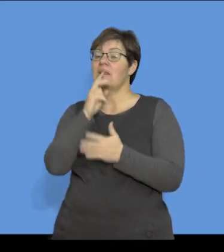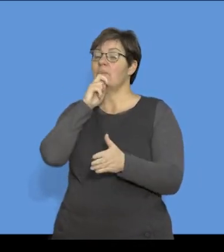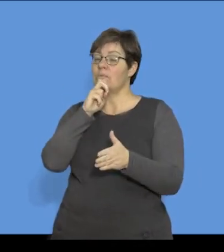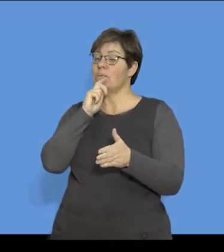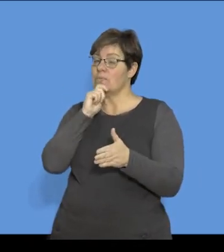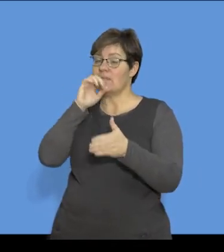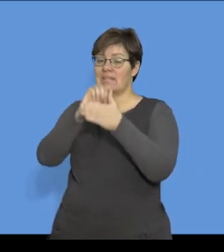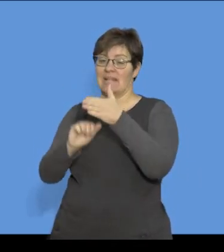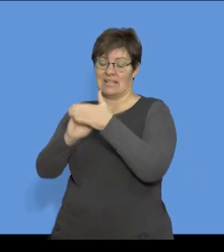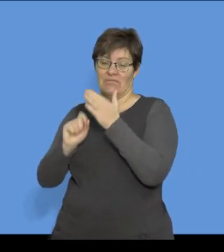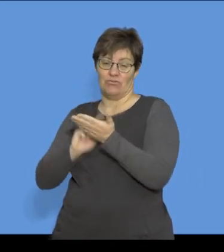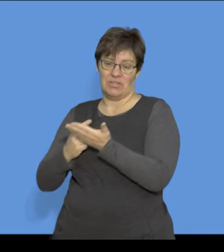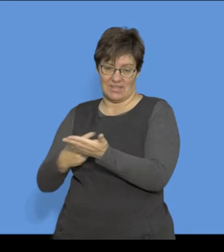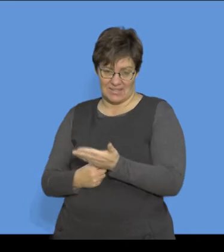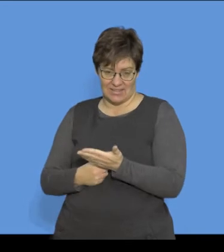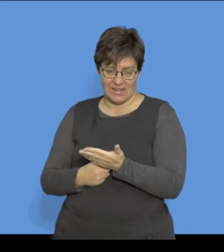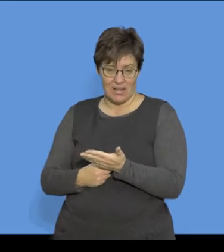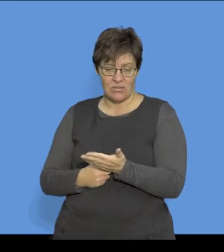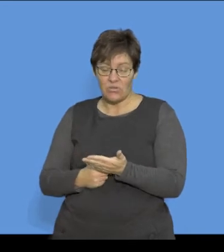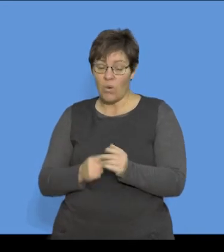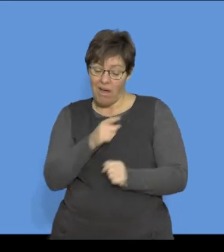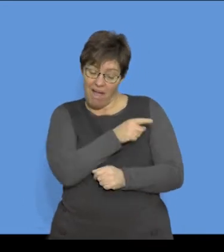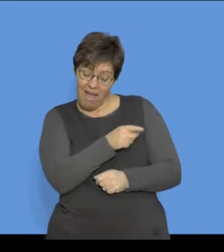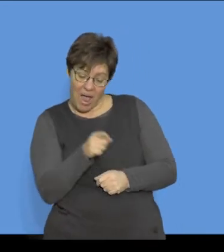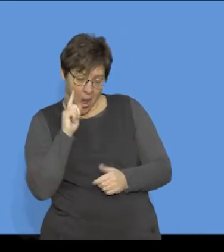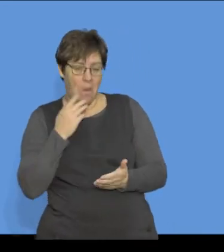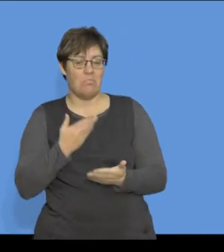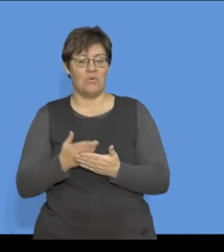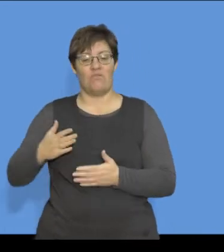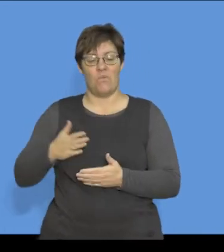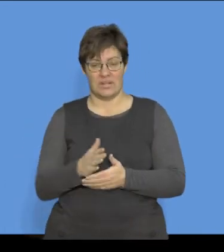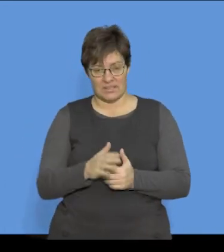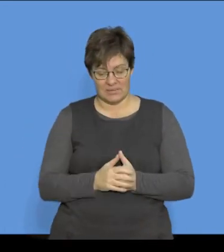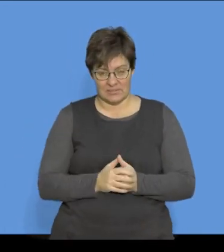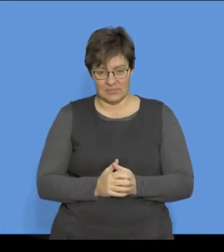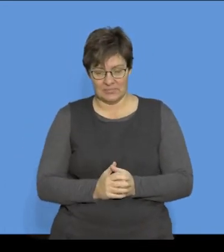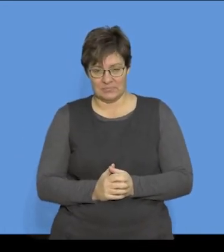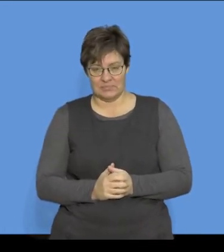to prove what we've just tried to then put as a conjecture.